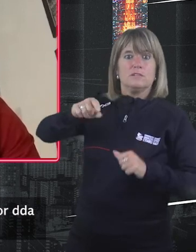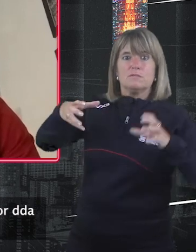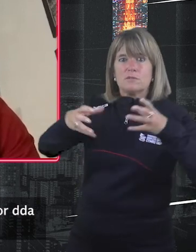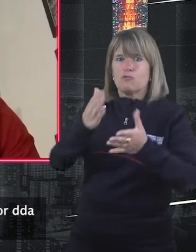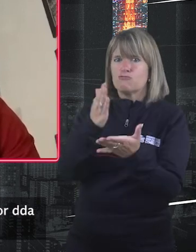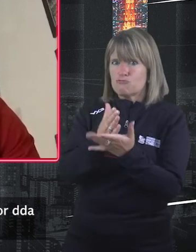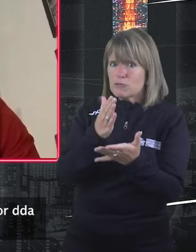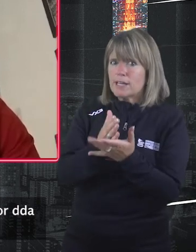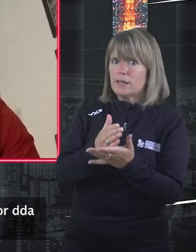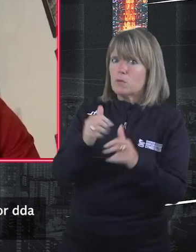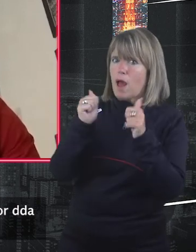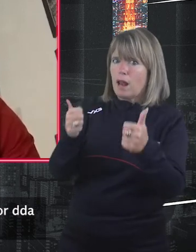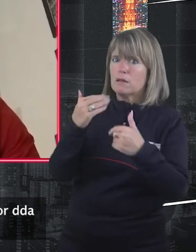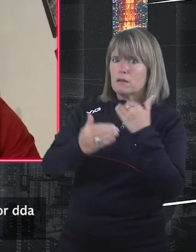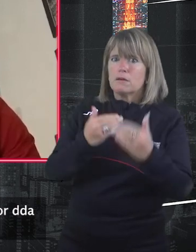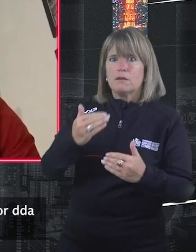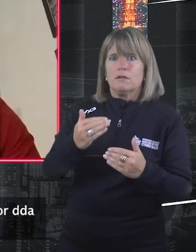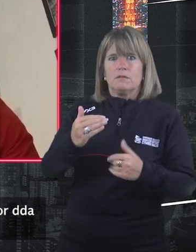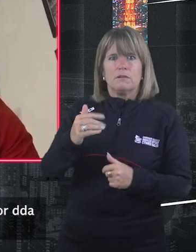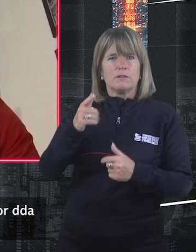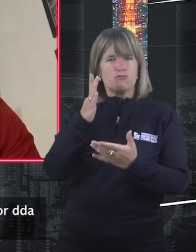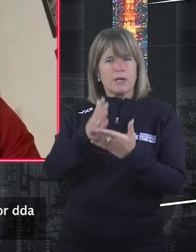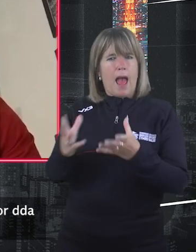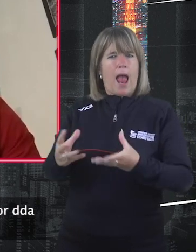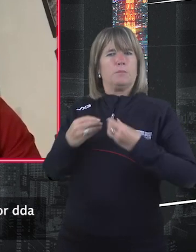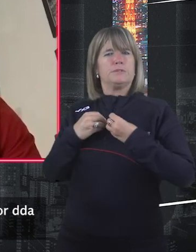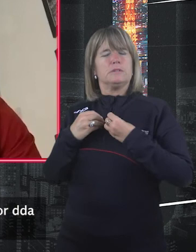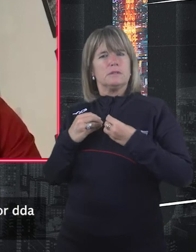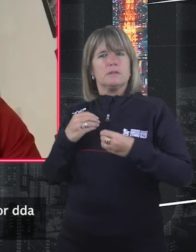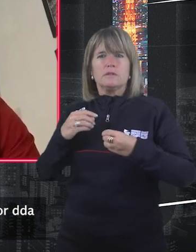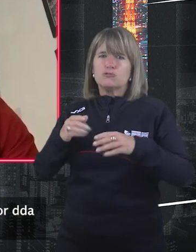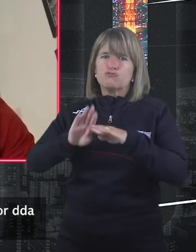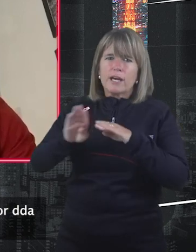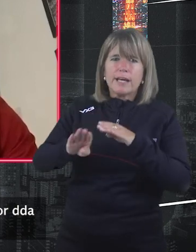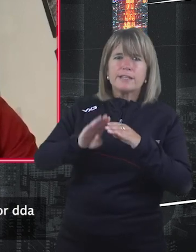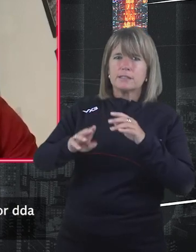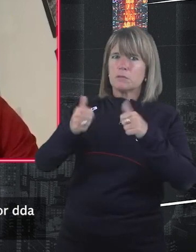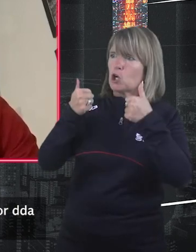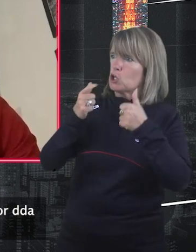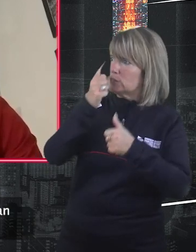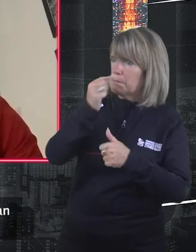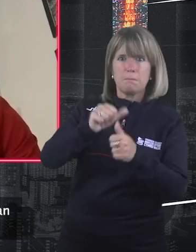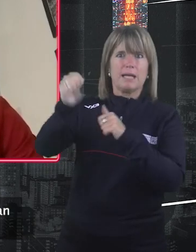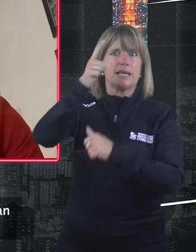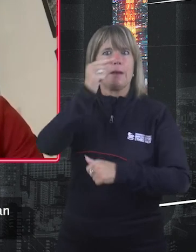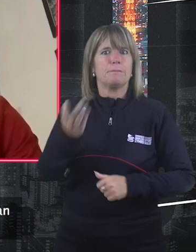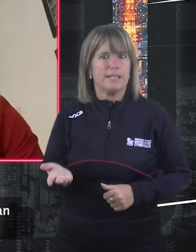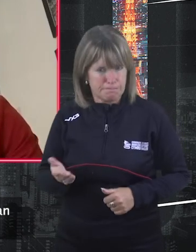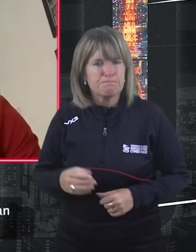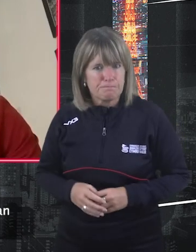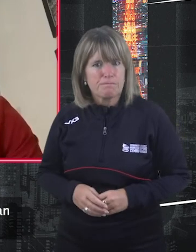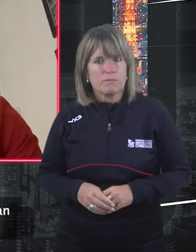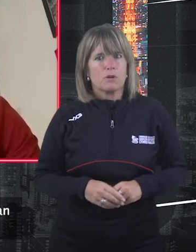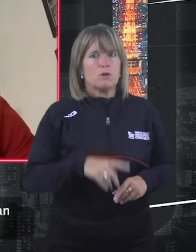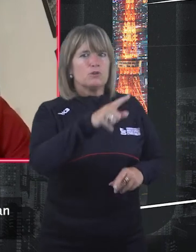helped me as well. So training's been as good as it could be. Do you feel you're in really